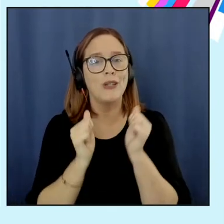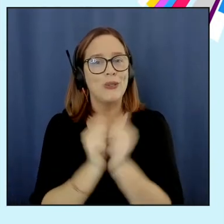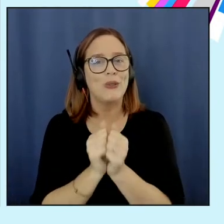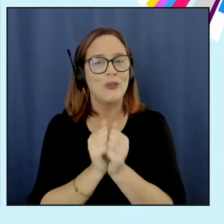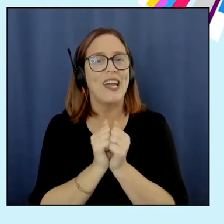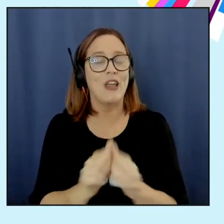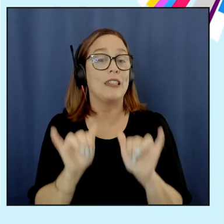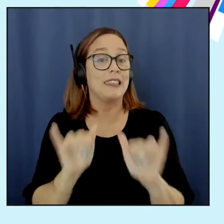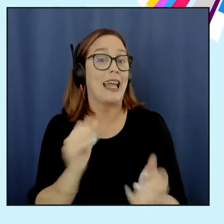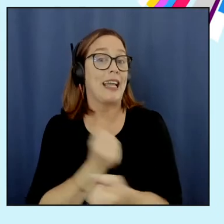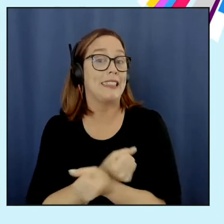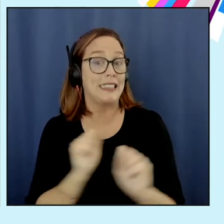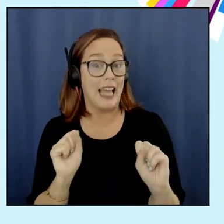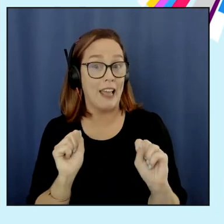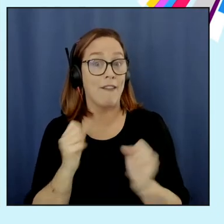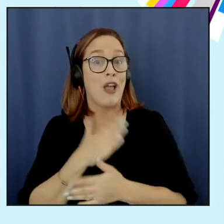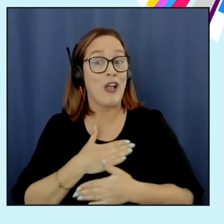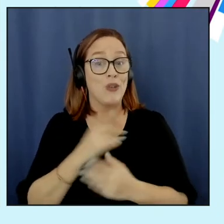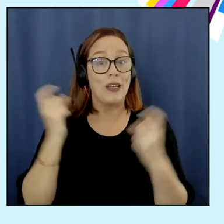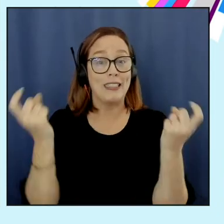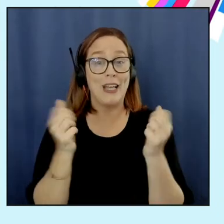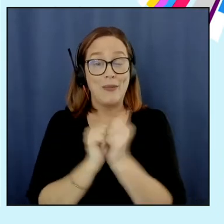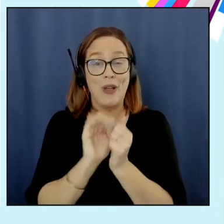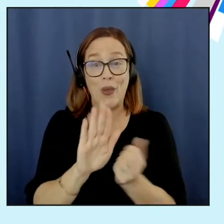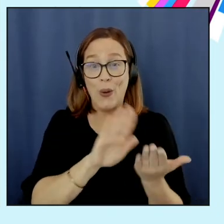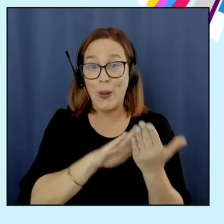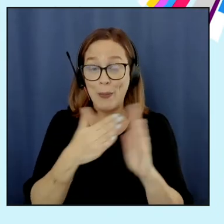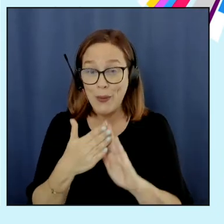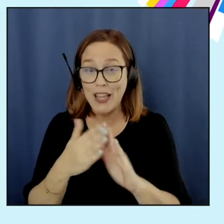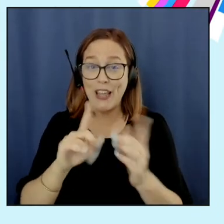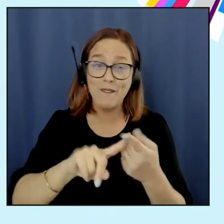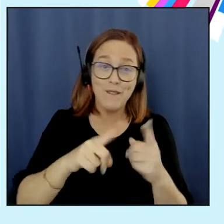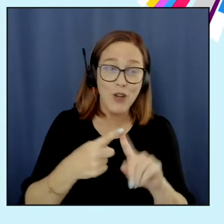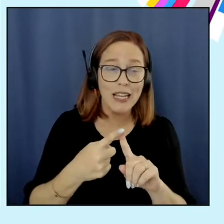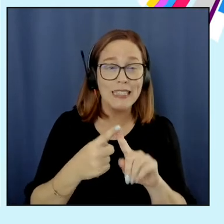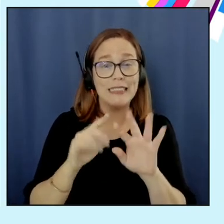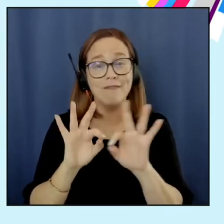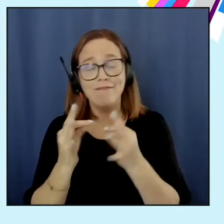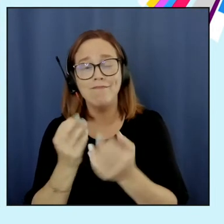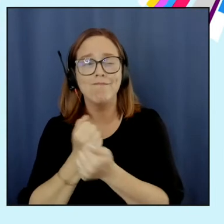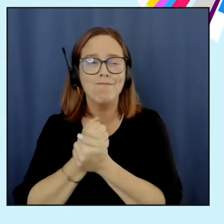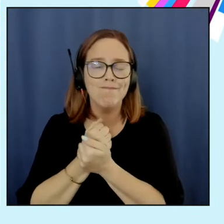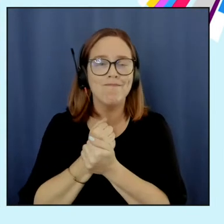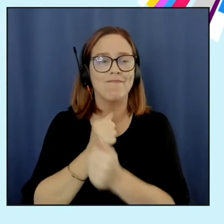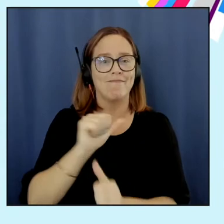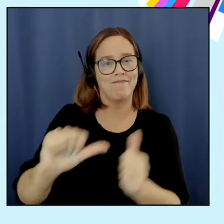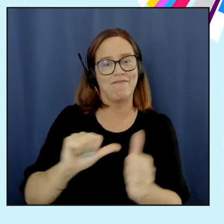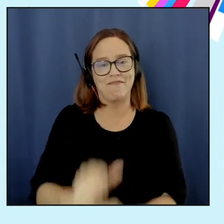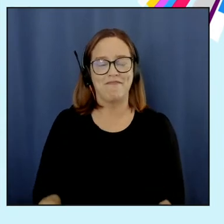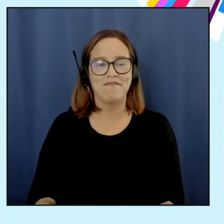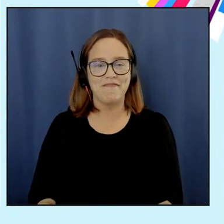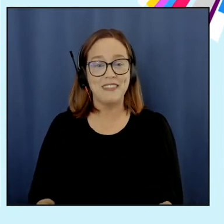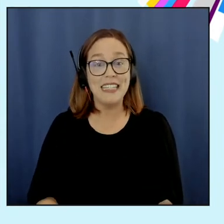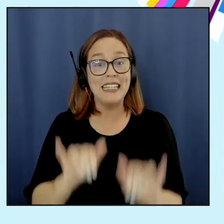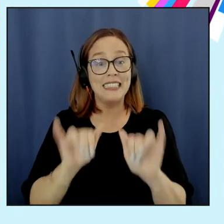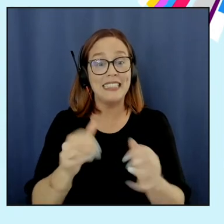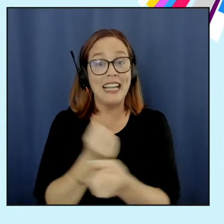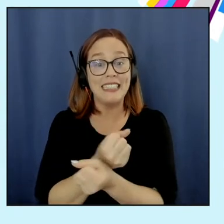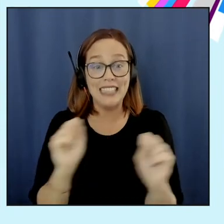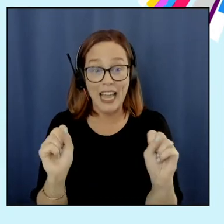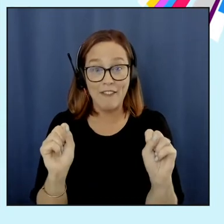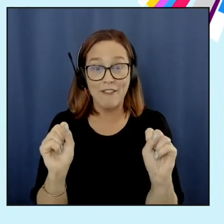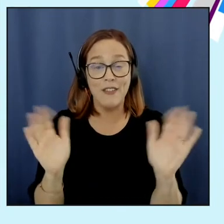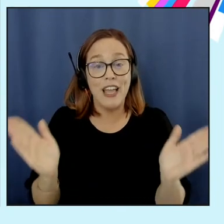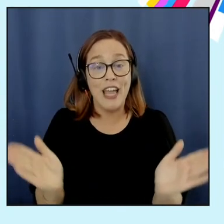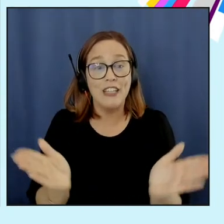enjoy celebrating with your community, your friends, and your loved ones. Thank you. Stay safe and enjoy celebrating with your